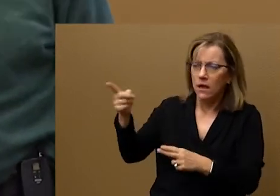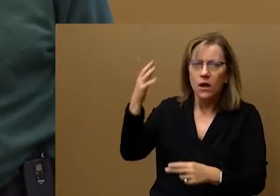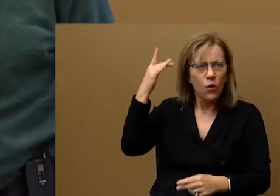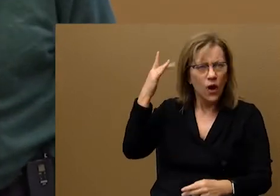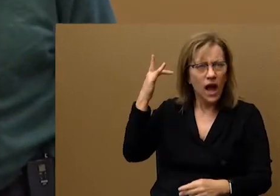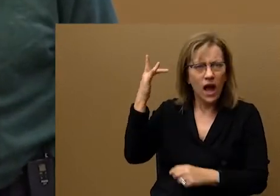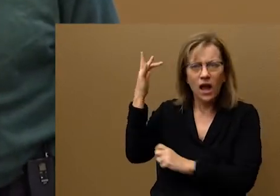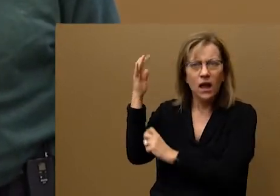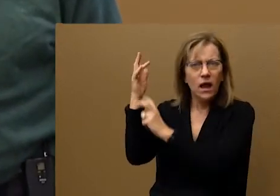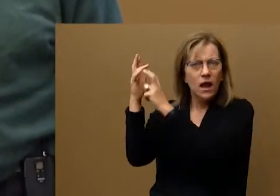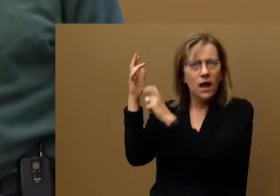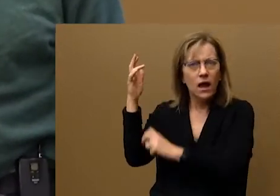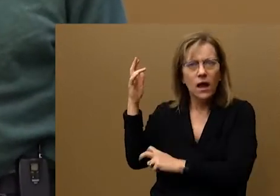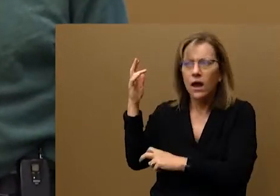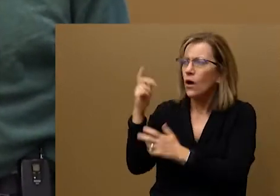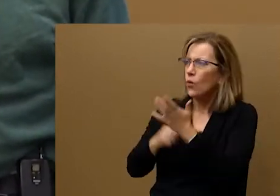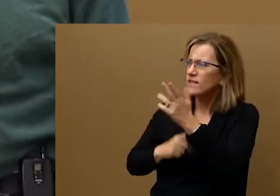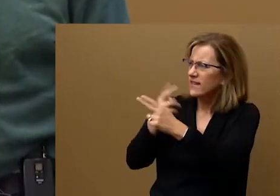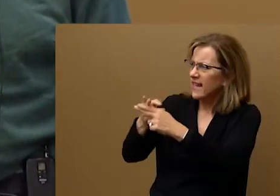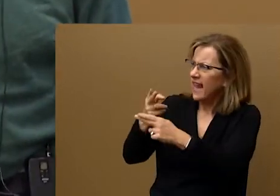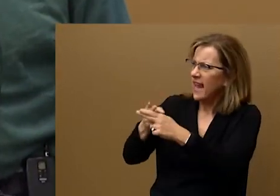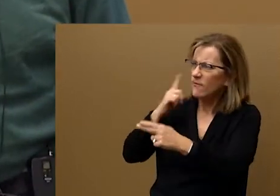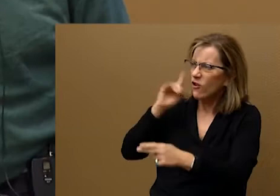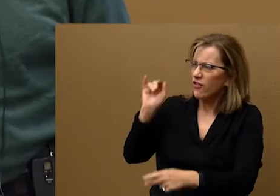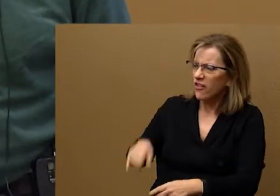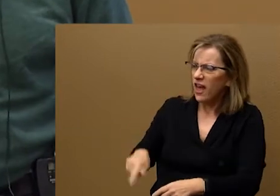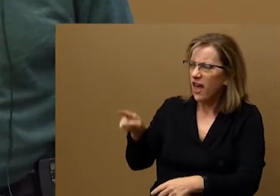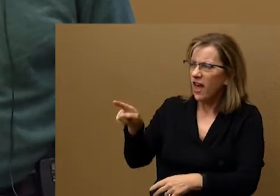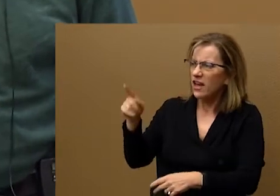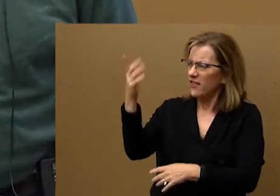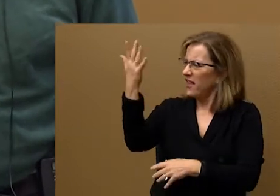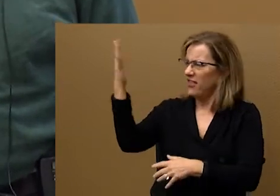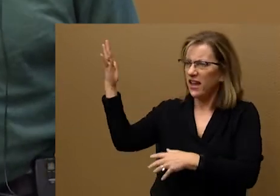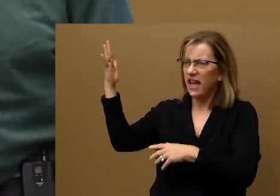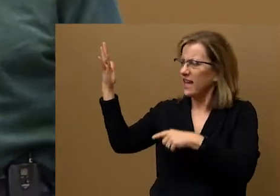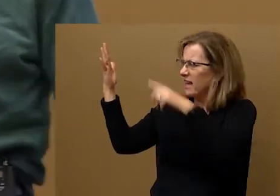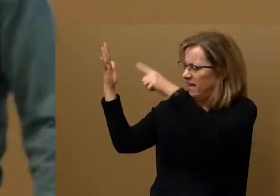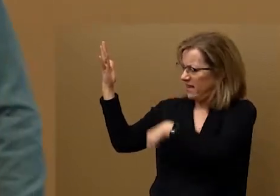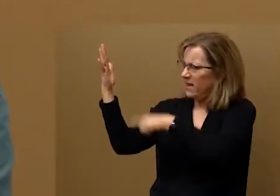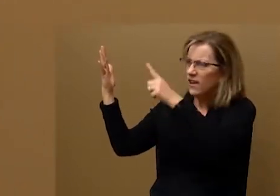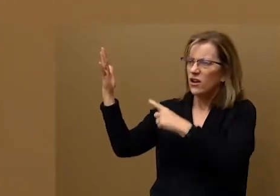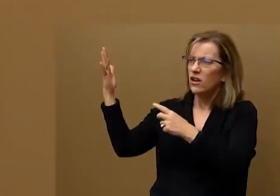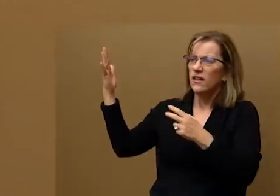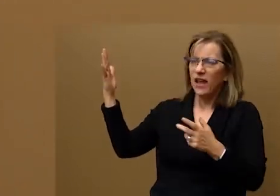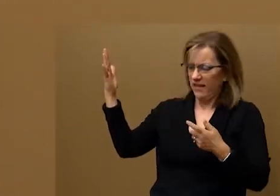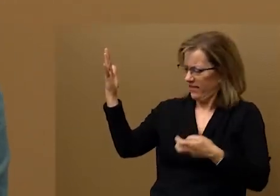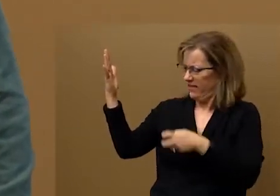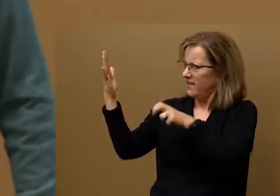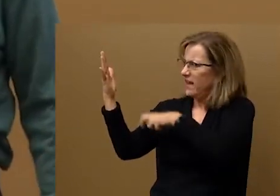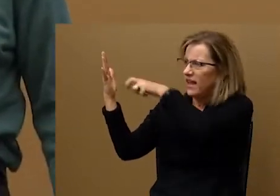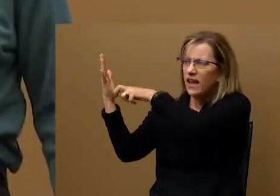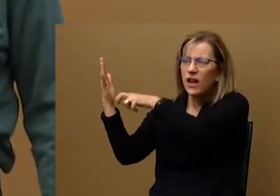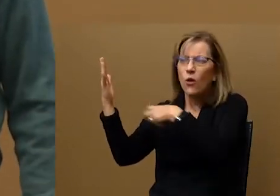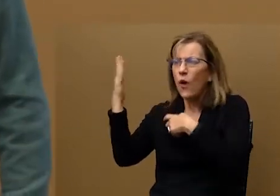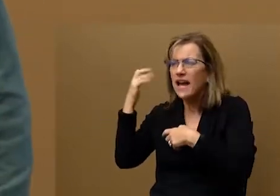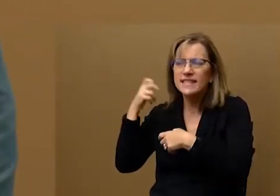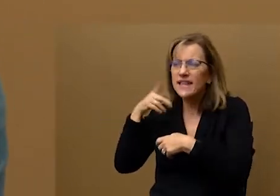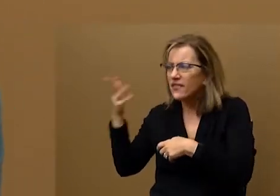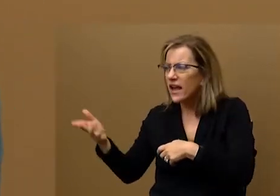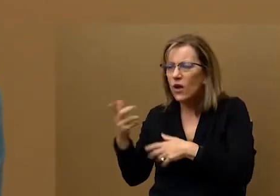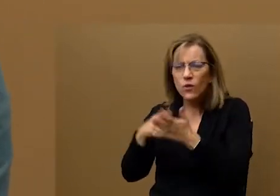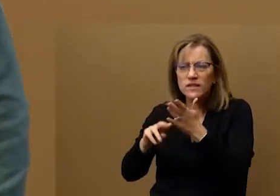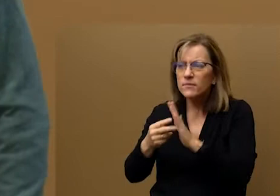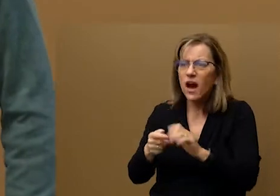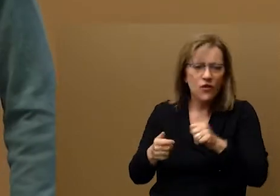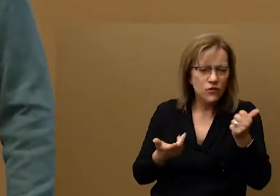it, why? What's the name for that? And what is the name that thing it's in? And why is it there? And what does it